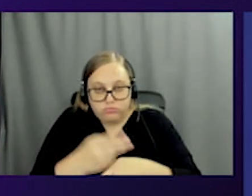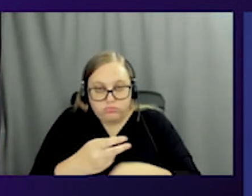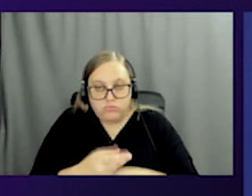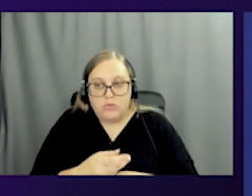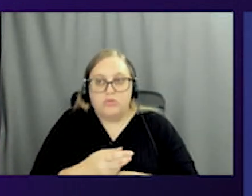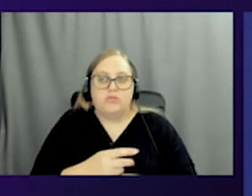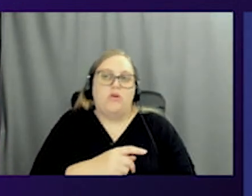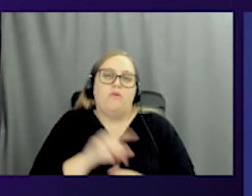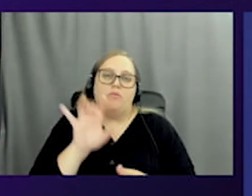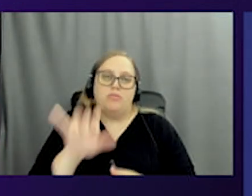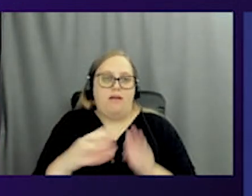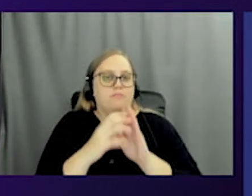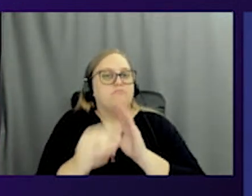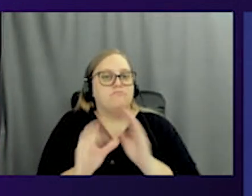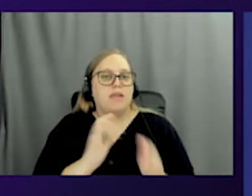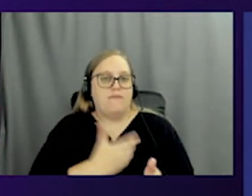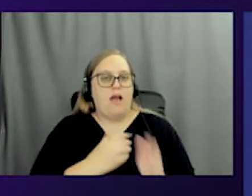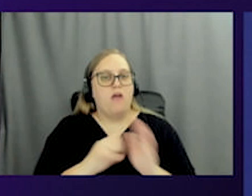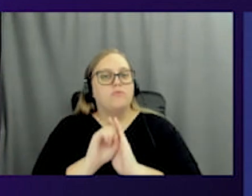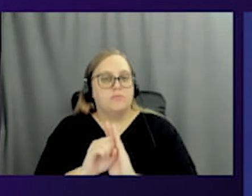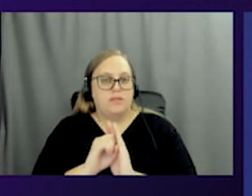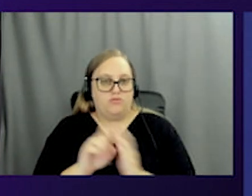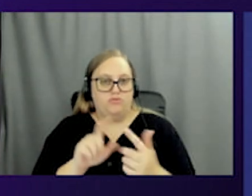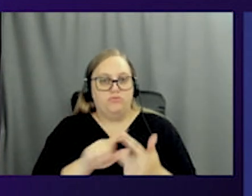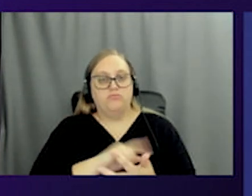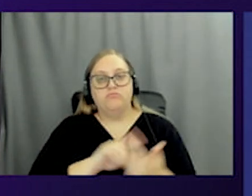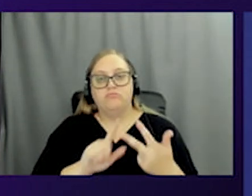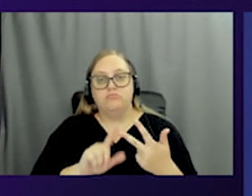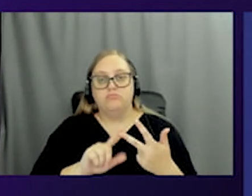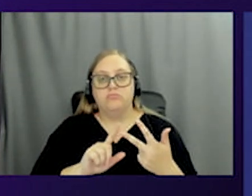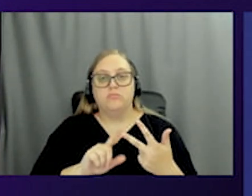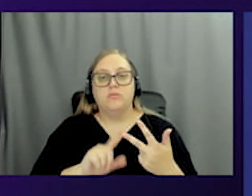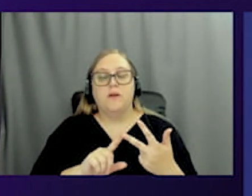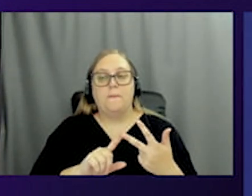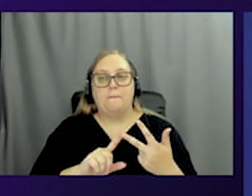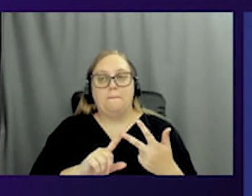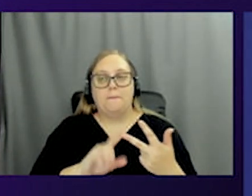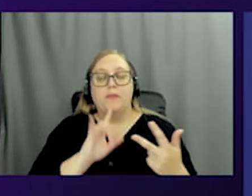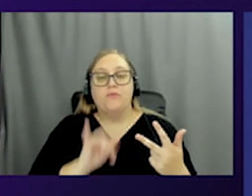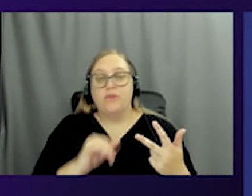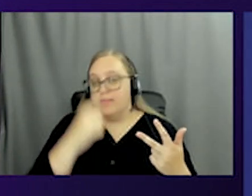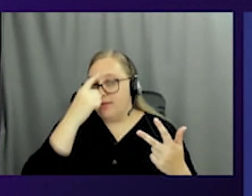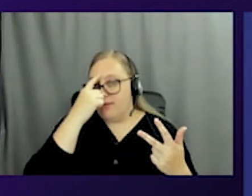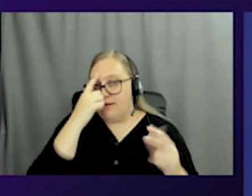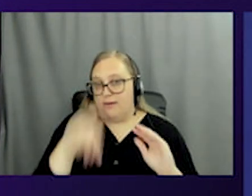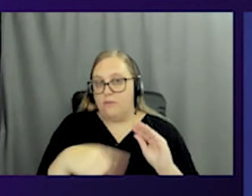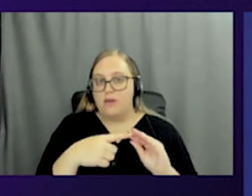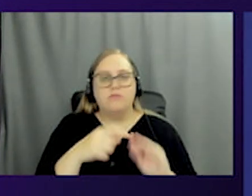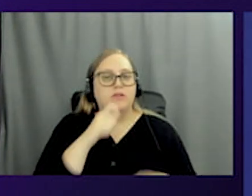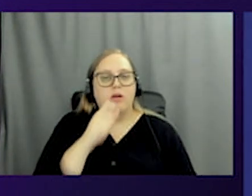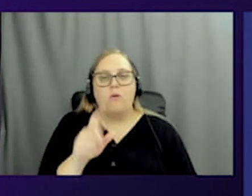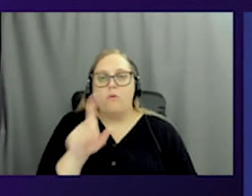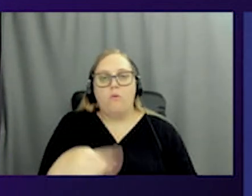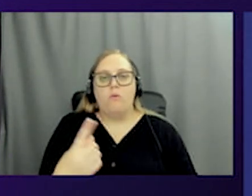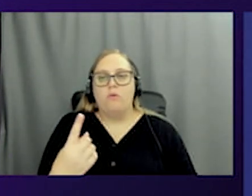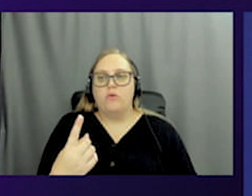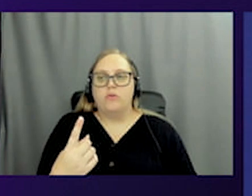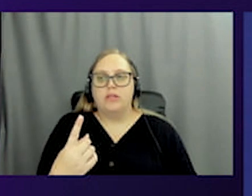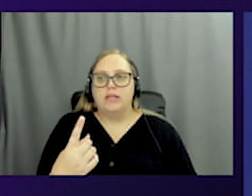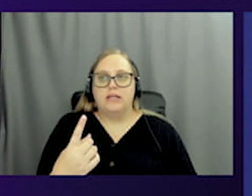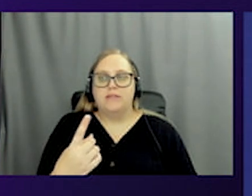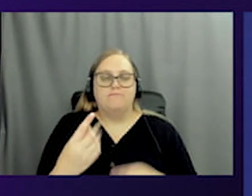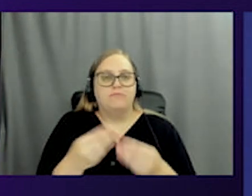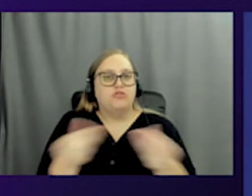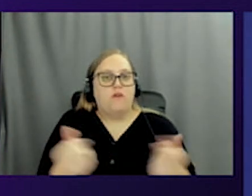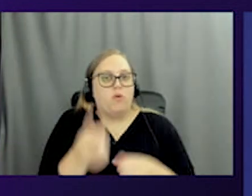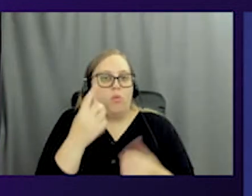simulation. Yeah. And the last pillar of this is really thinking about, you're not just thinking about solving one problem, right? You